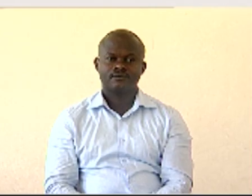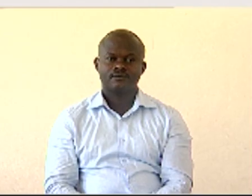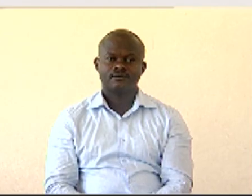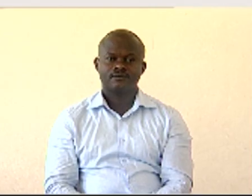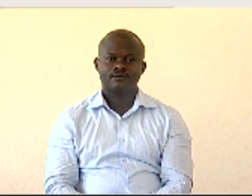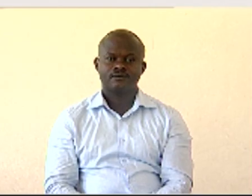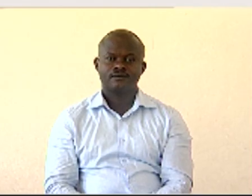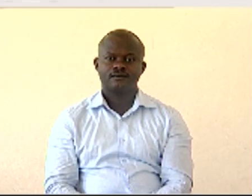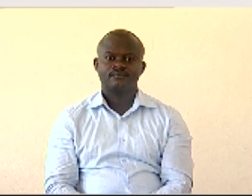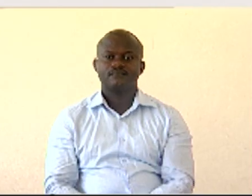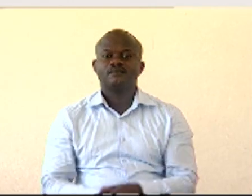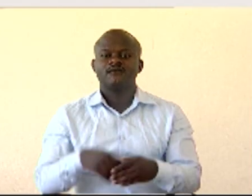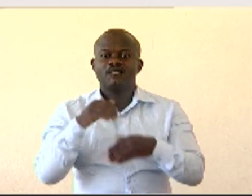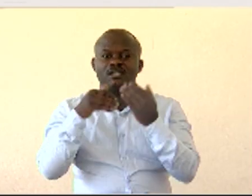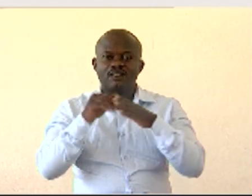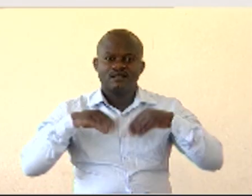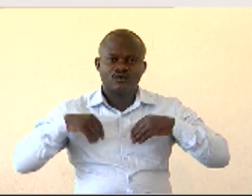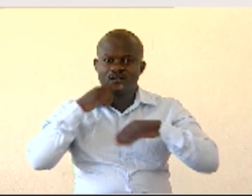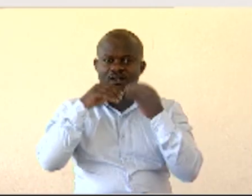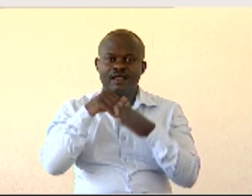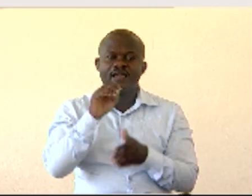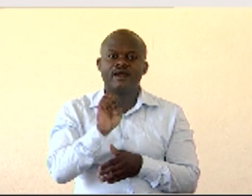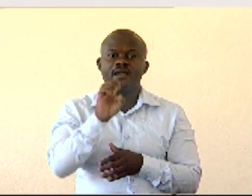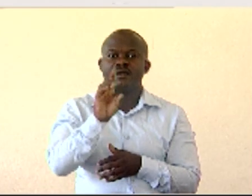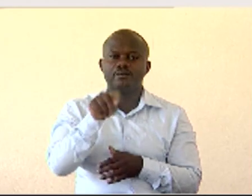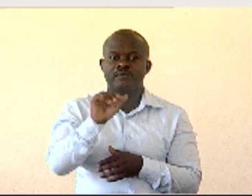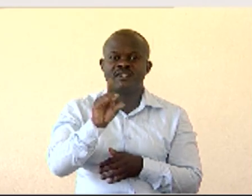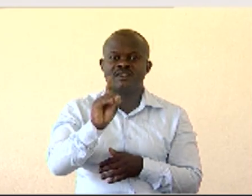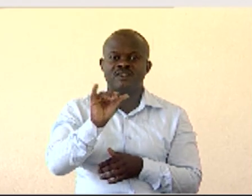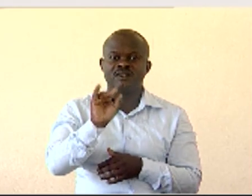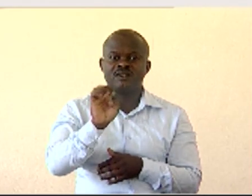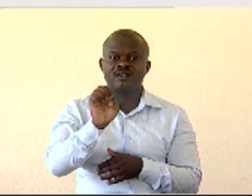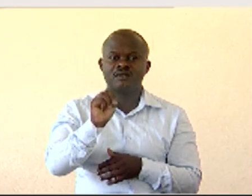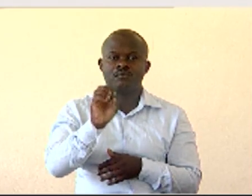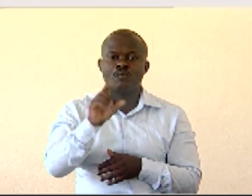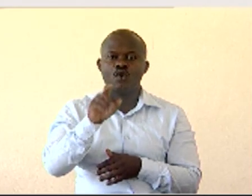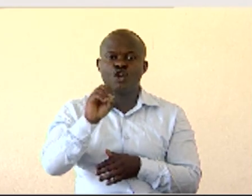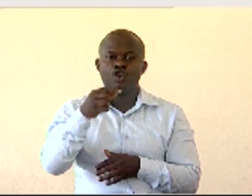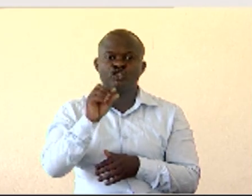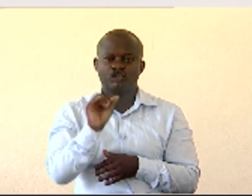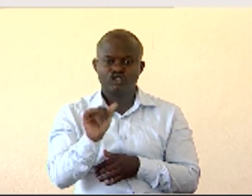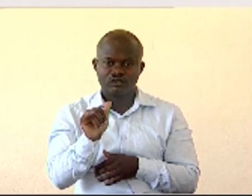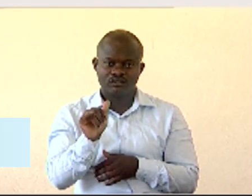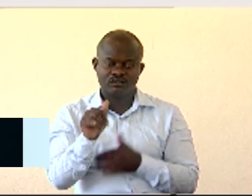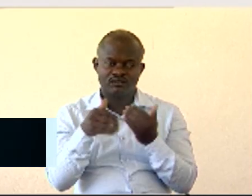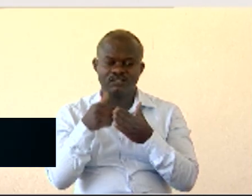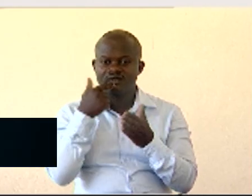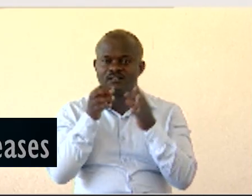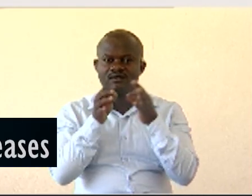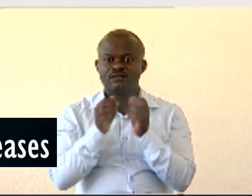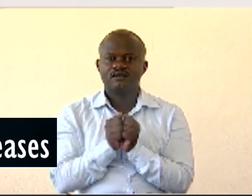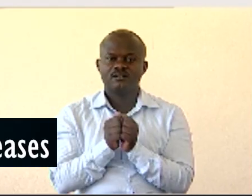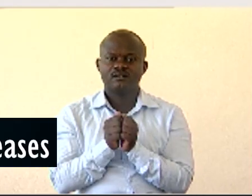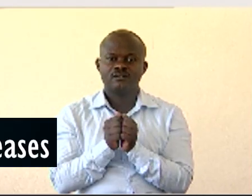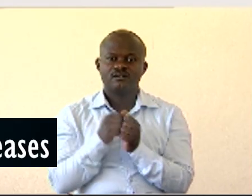Let's talk about epidemiology, the study of all factors that contributes to the appearance of a particular disease. We